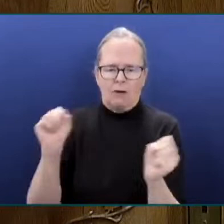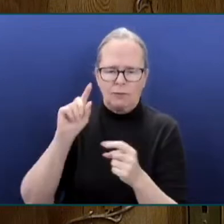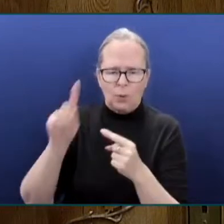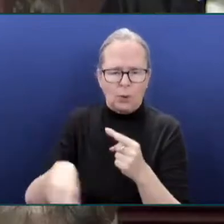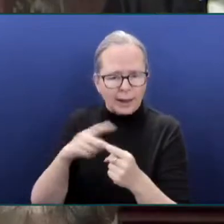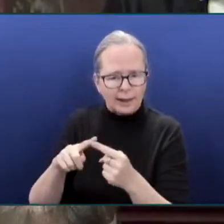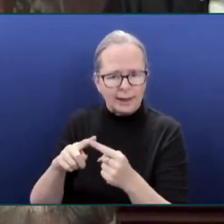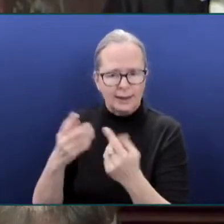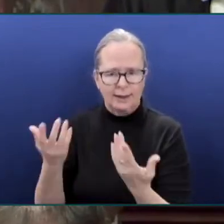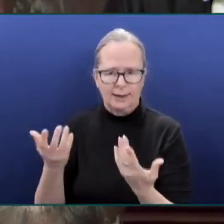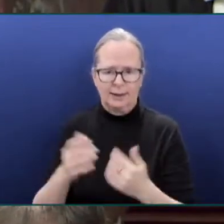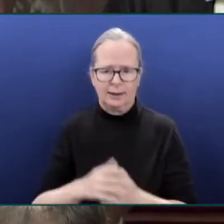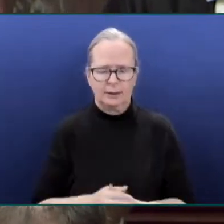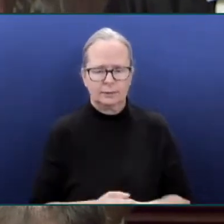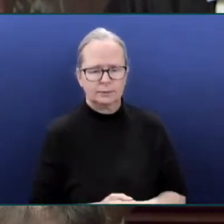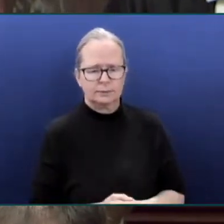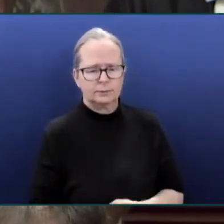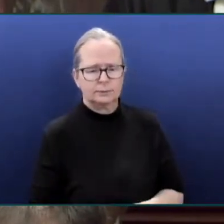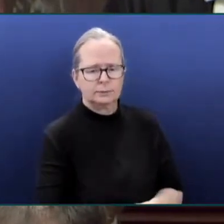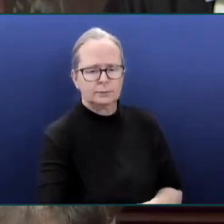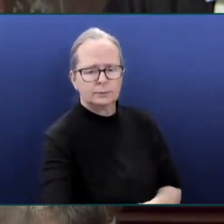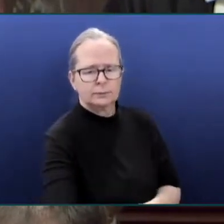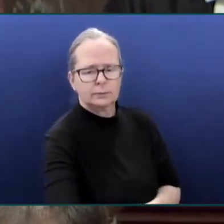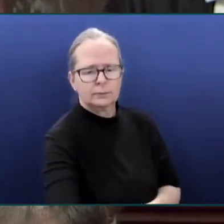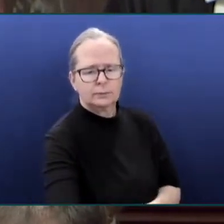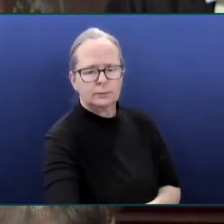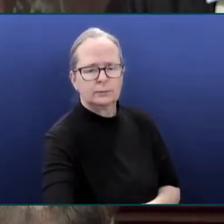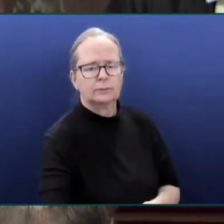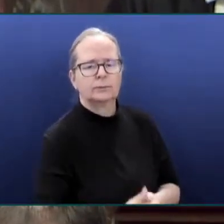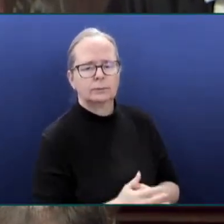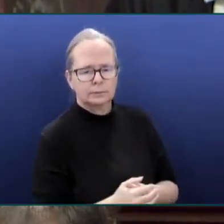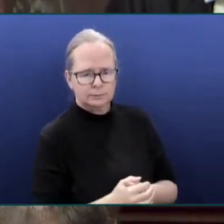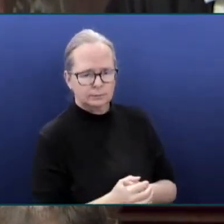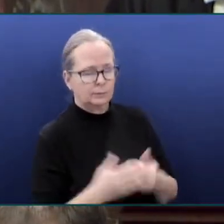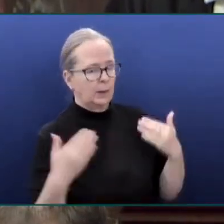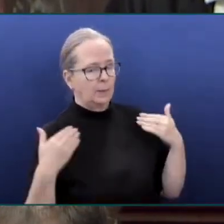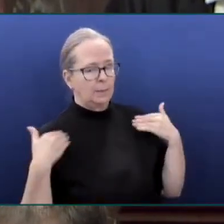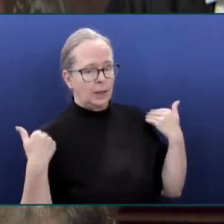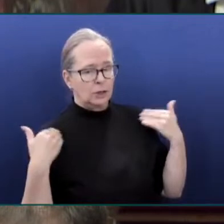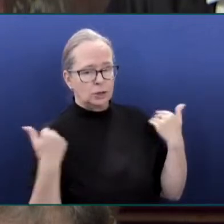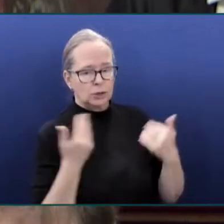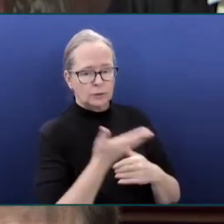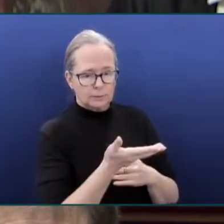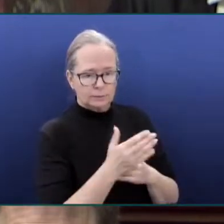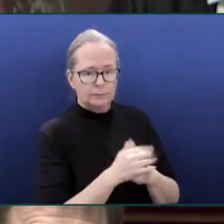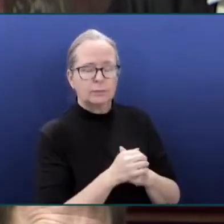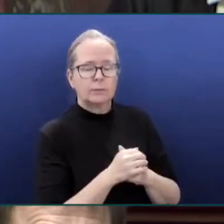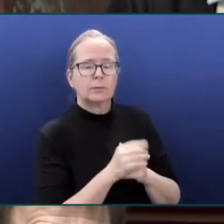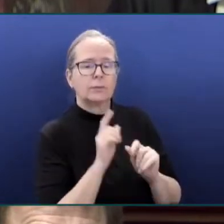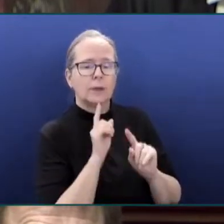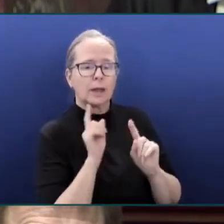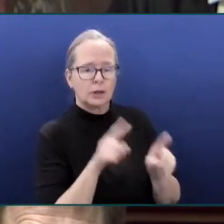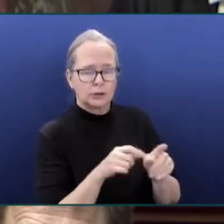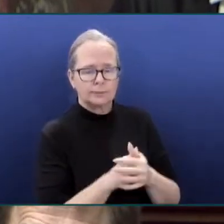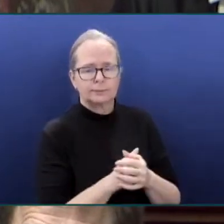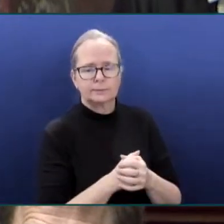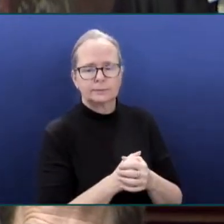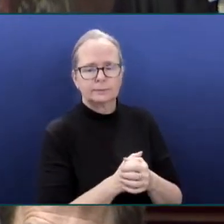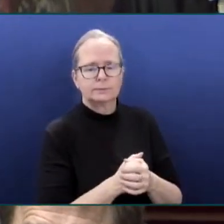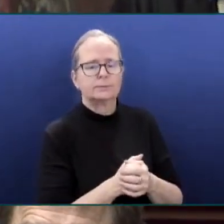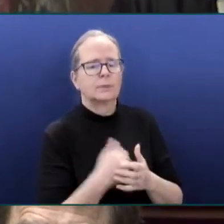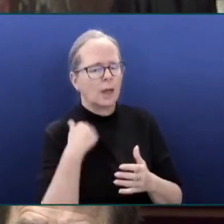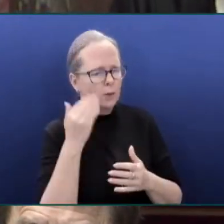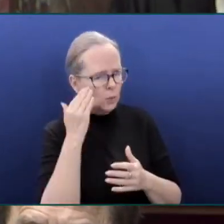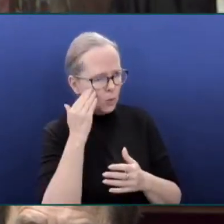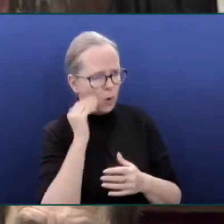thank the member for raising this very important issue. Everyone deserves to feel safe in their communities. And when we